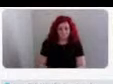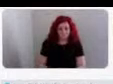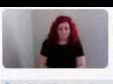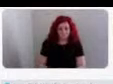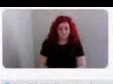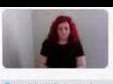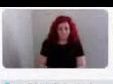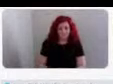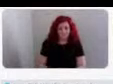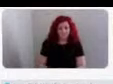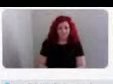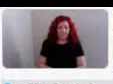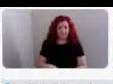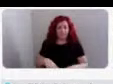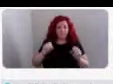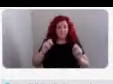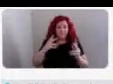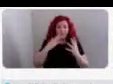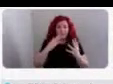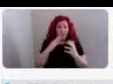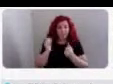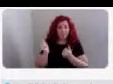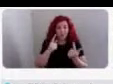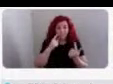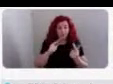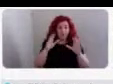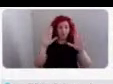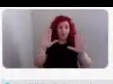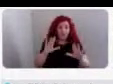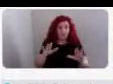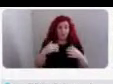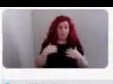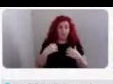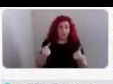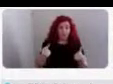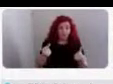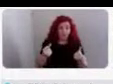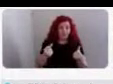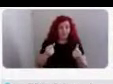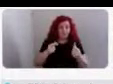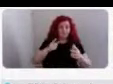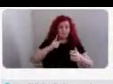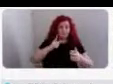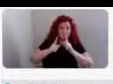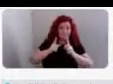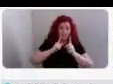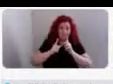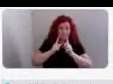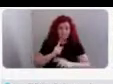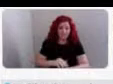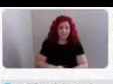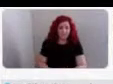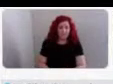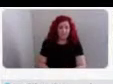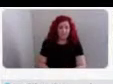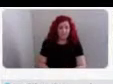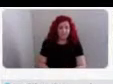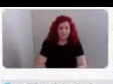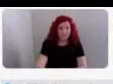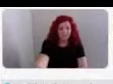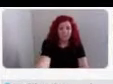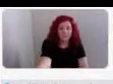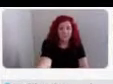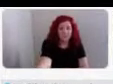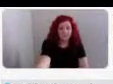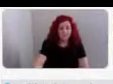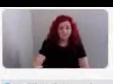you everyone for this incredibly healthy constructive dialogue um really incredibly